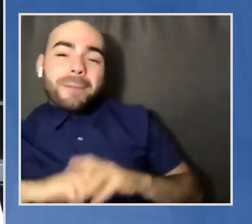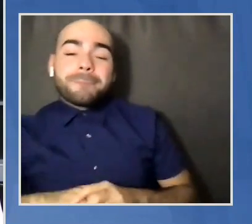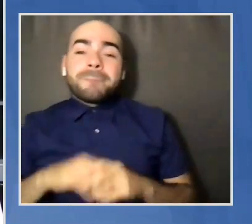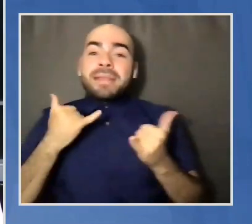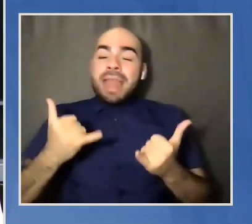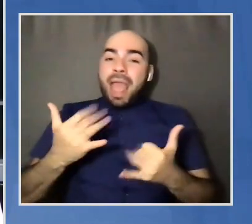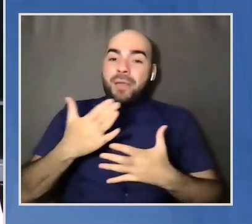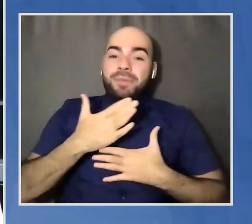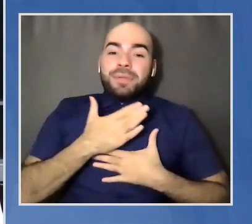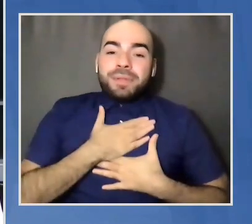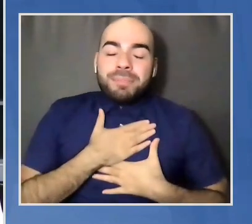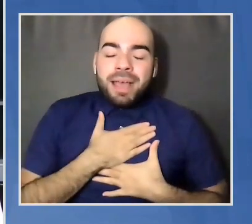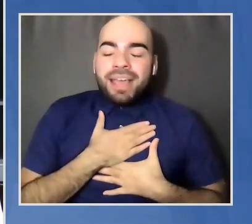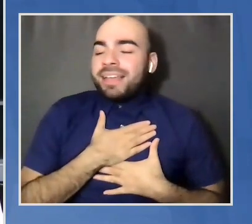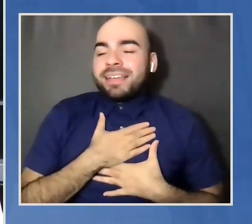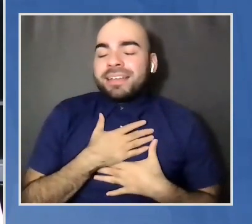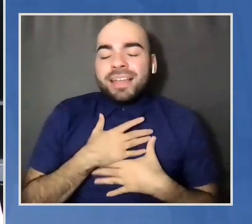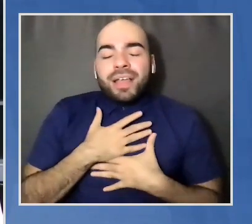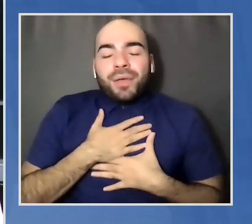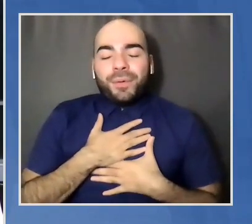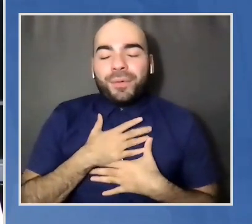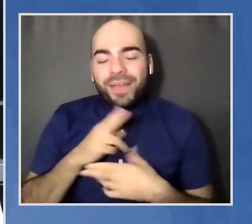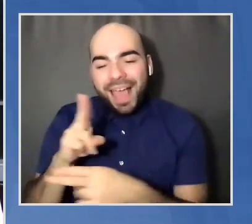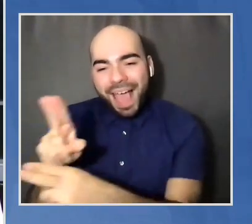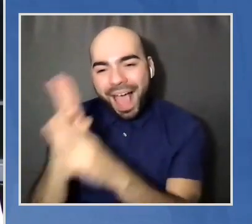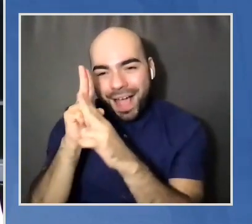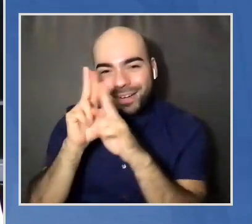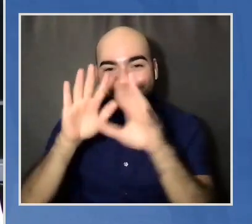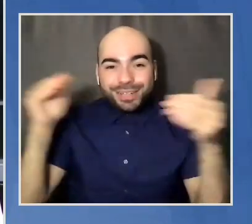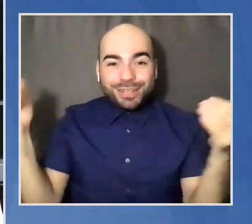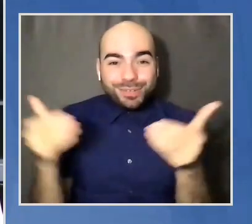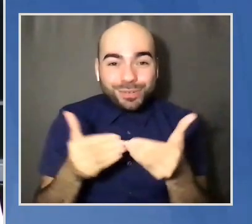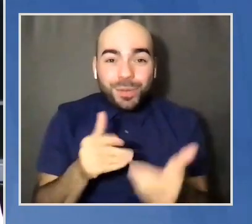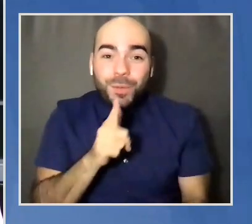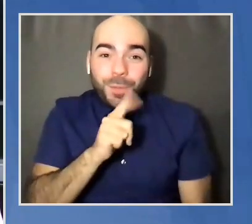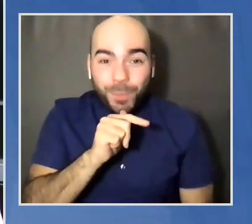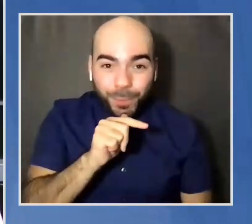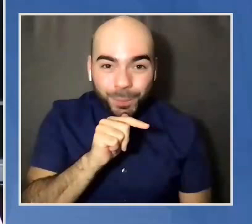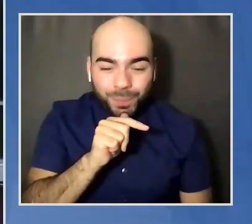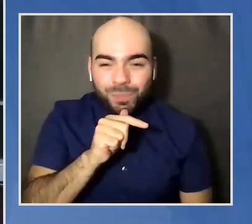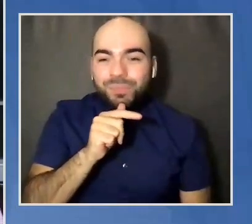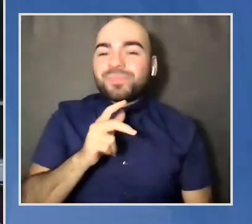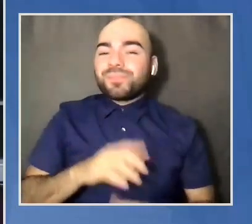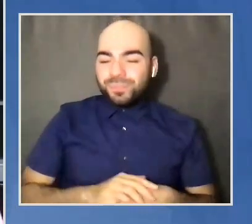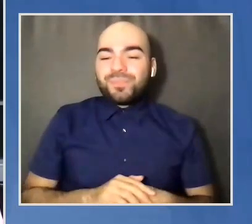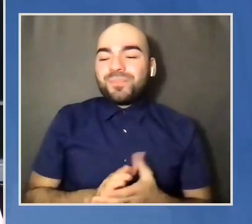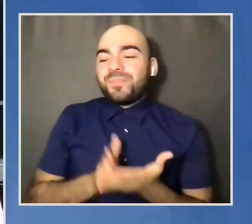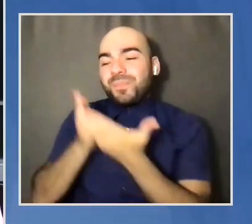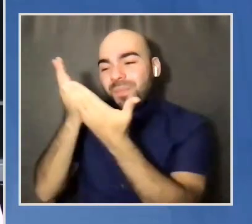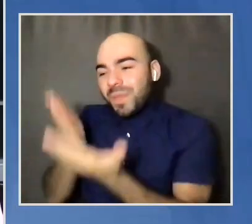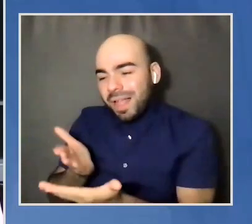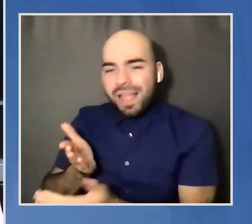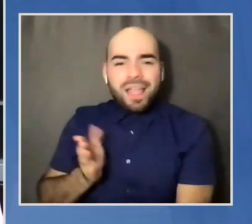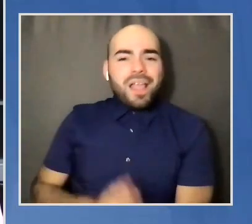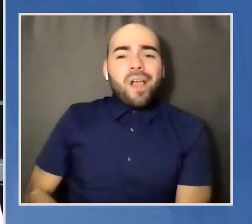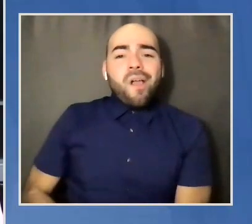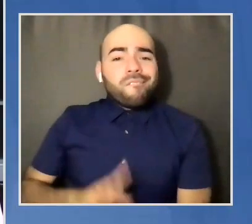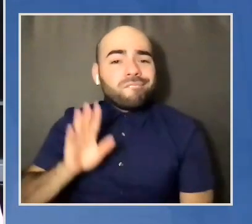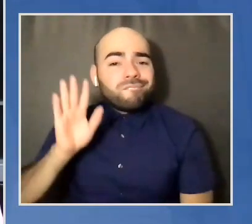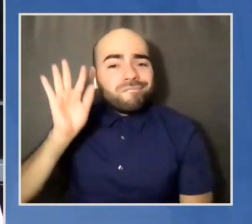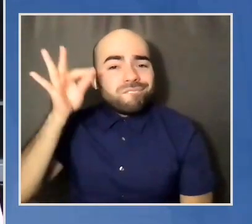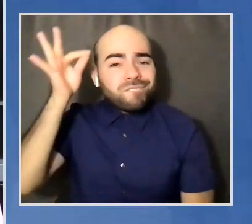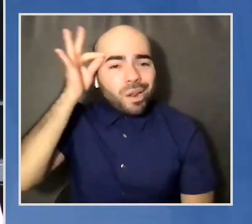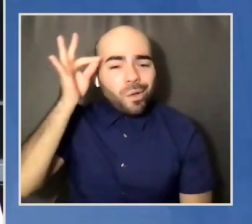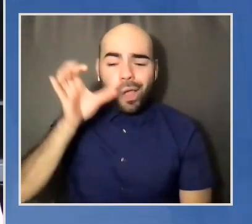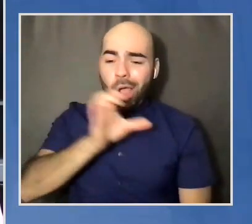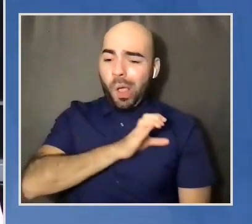now it is a dear honor to get to introduce another federal,